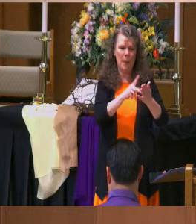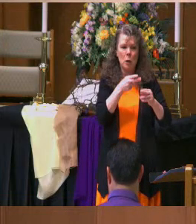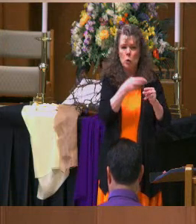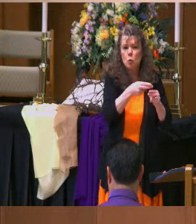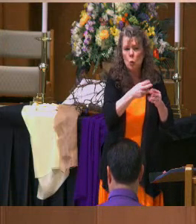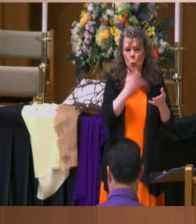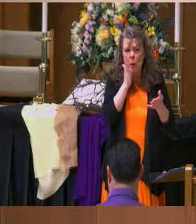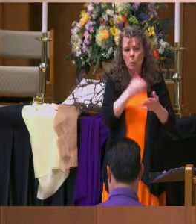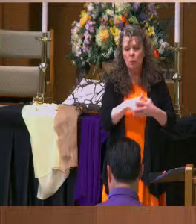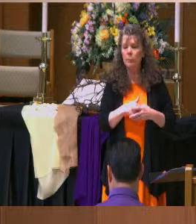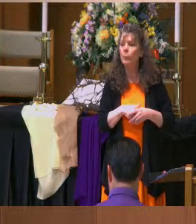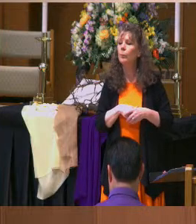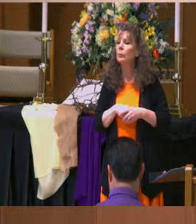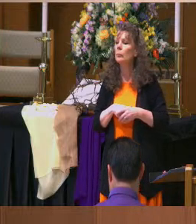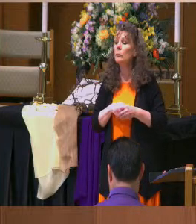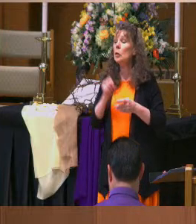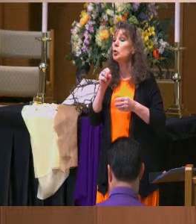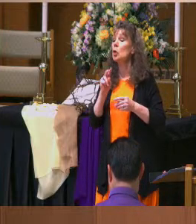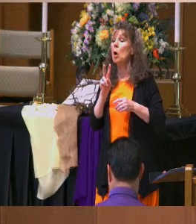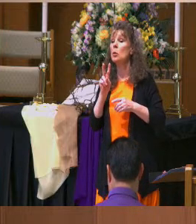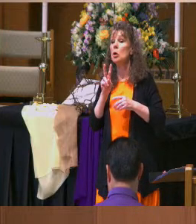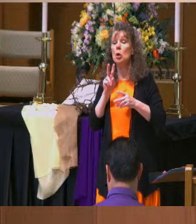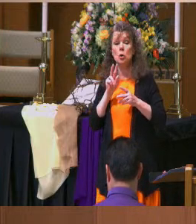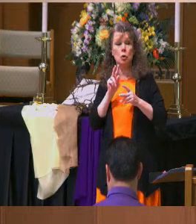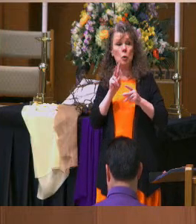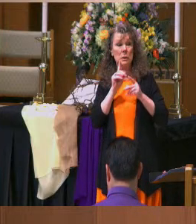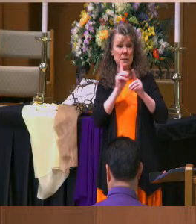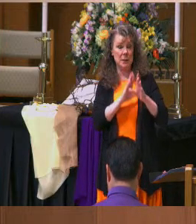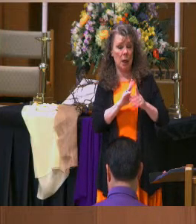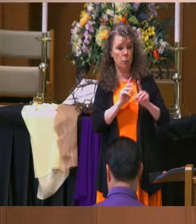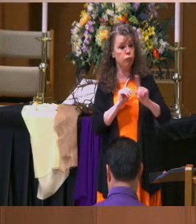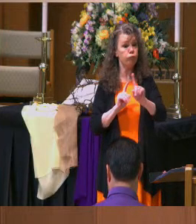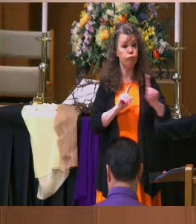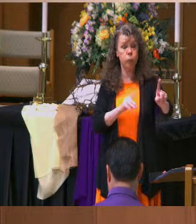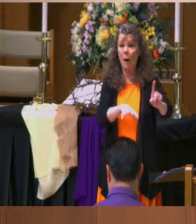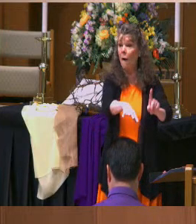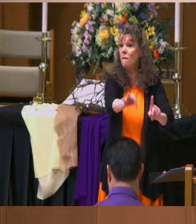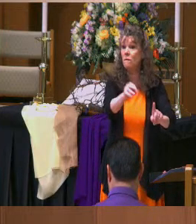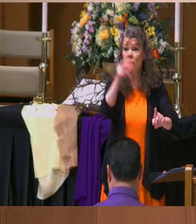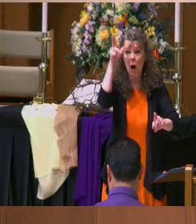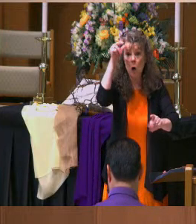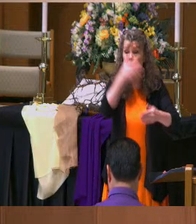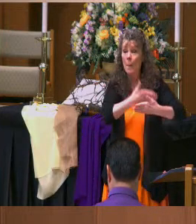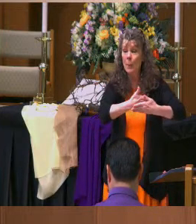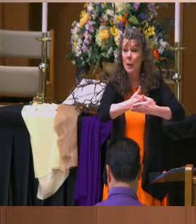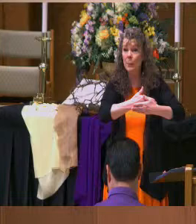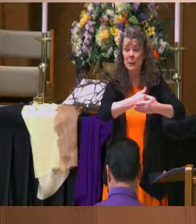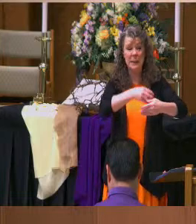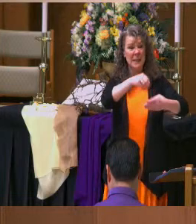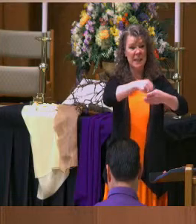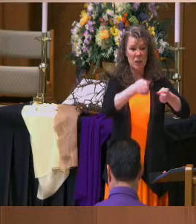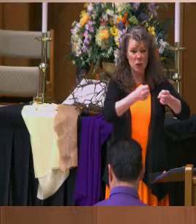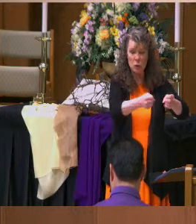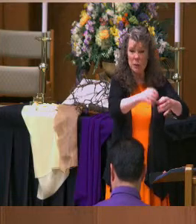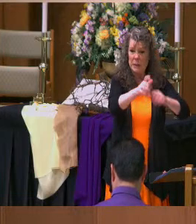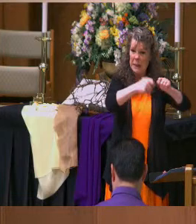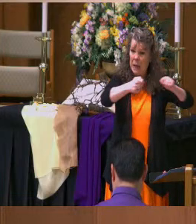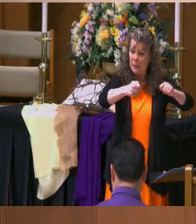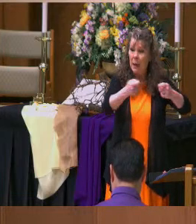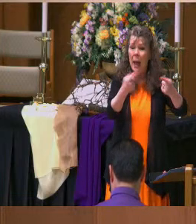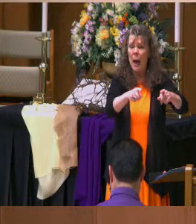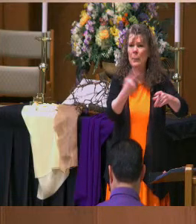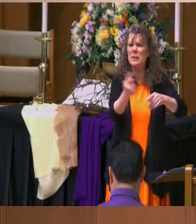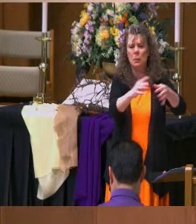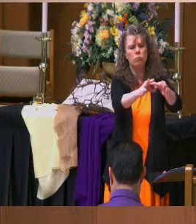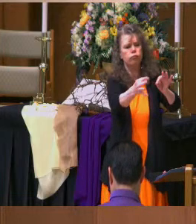shortly.' They went and found the colt outside in the street, tied at a doorway. As they untied it,